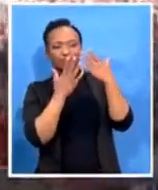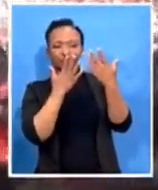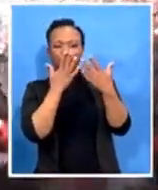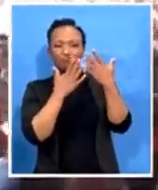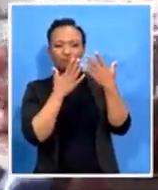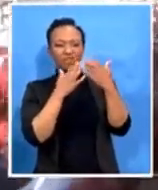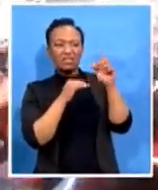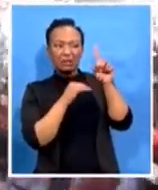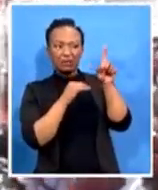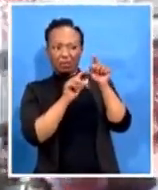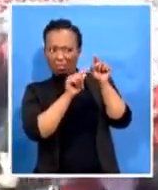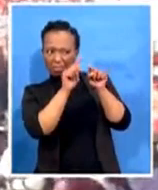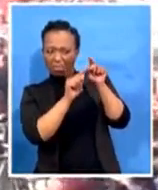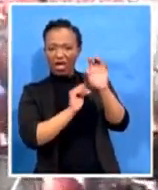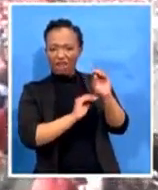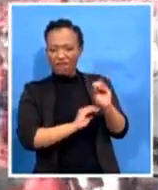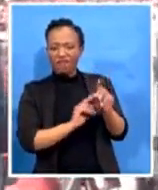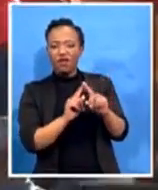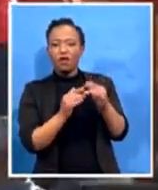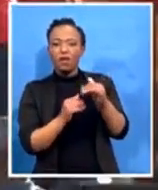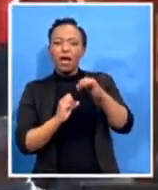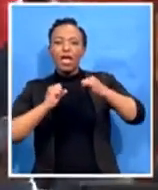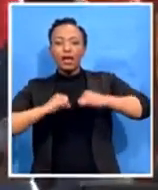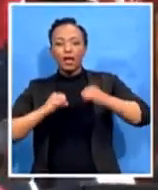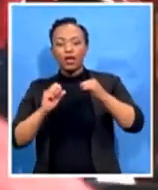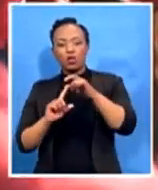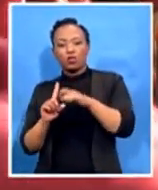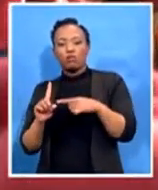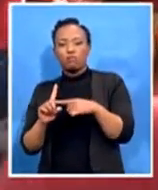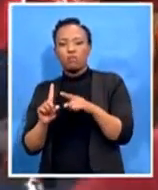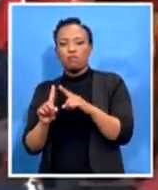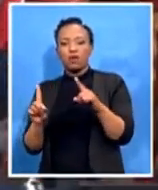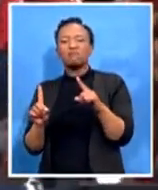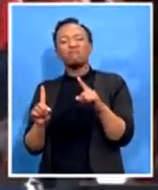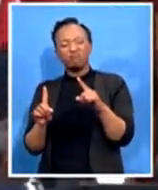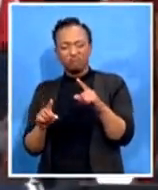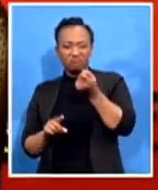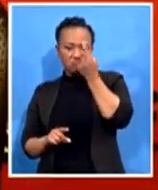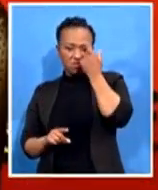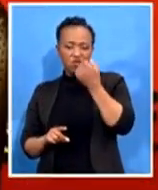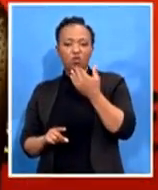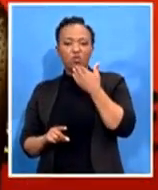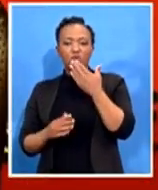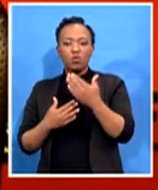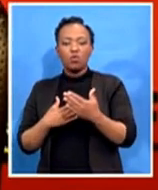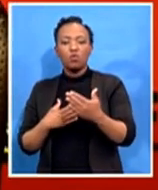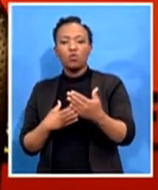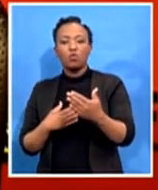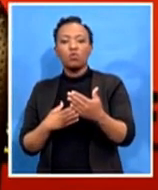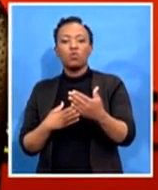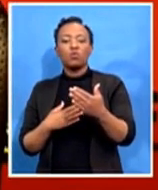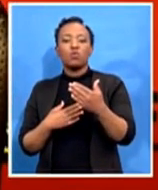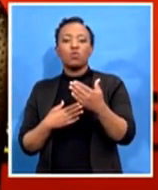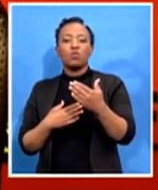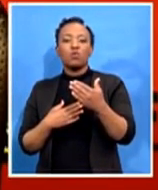agree with him that I do get the sense that the scientific community is shooting in the dark with regard